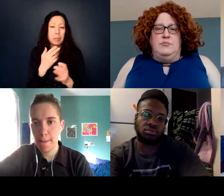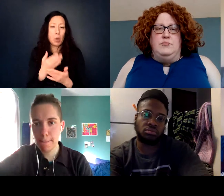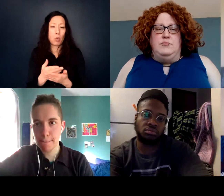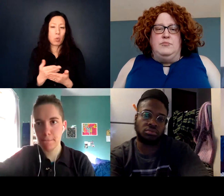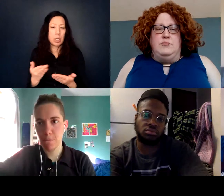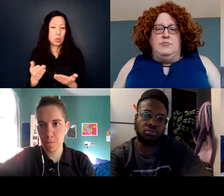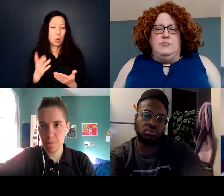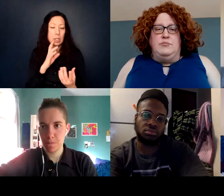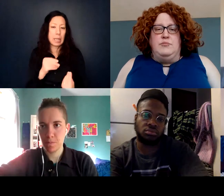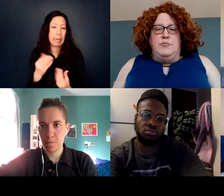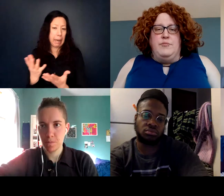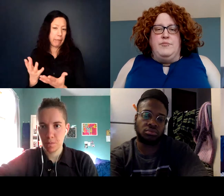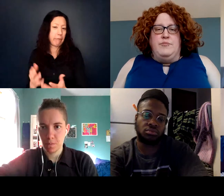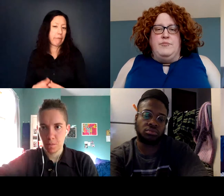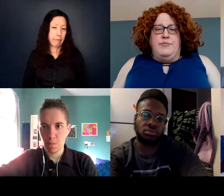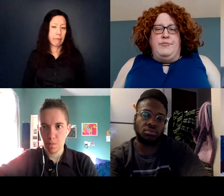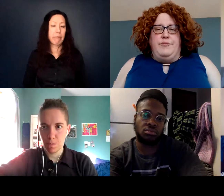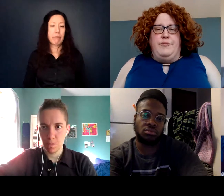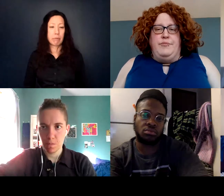exists.